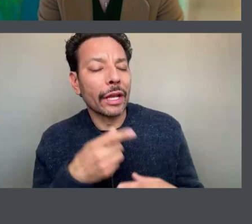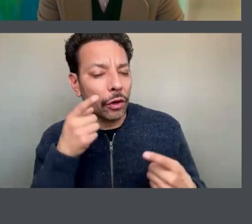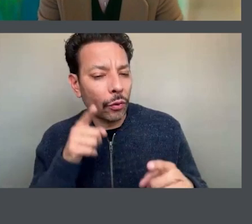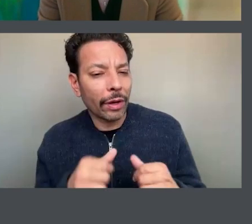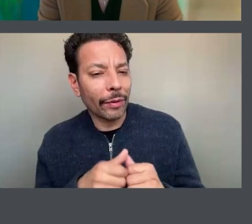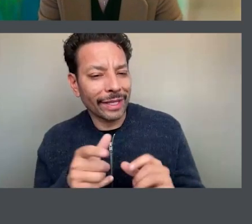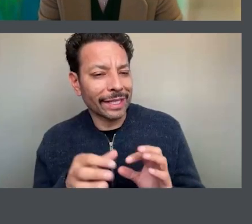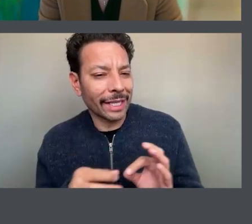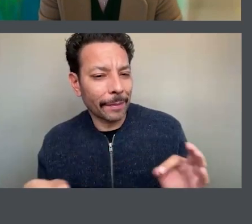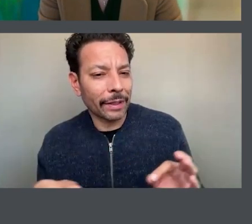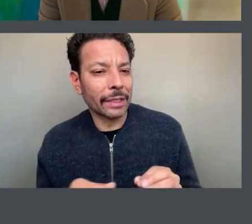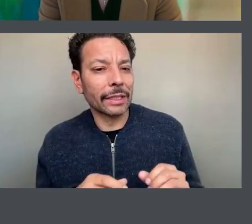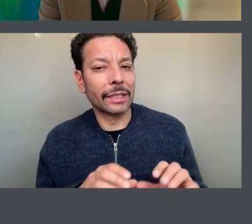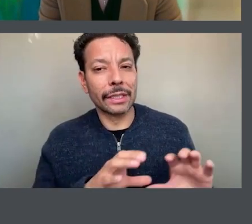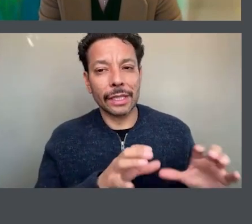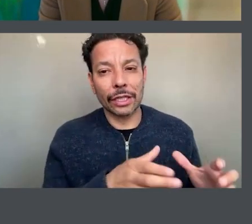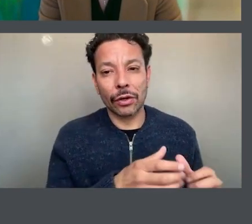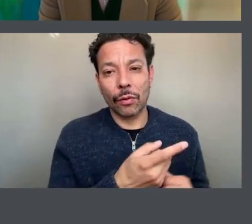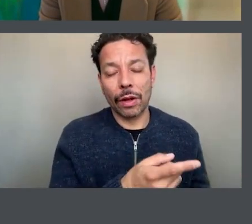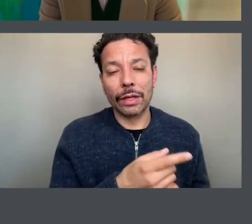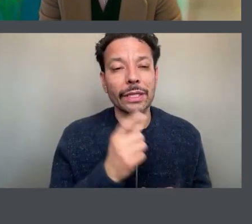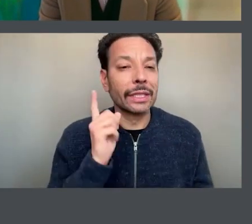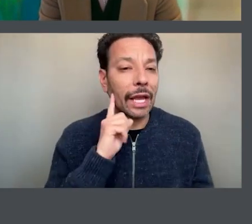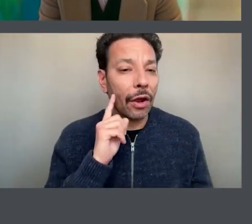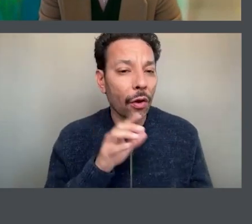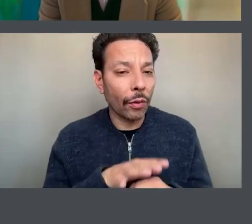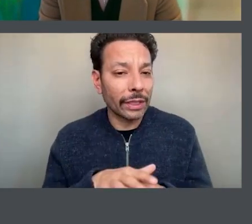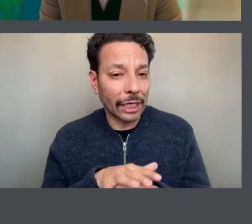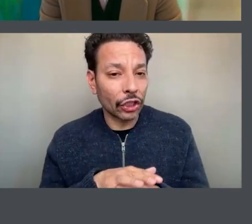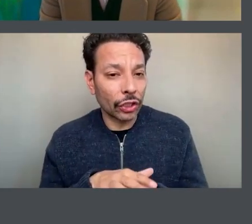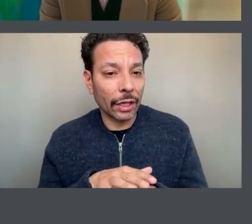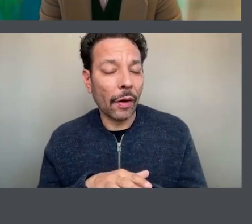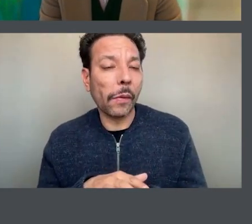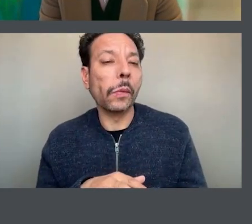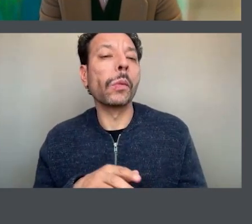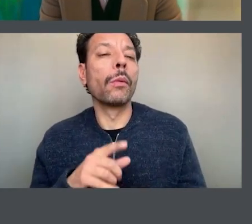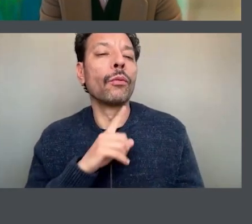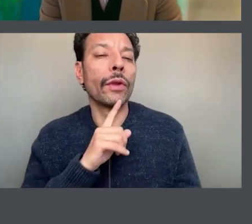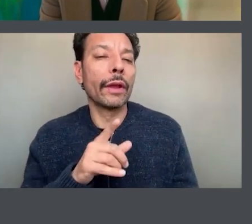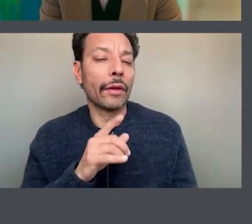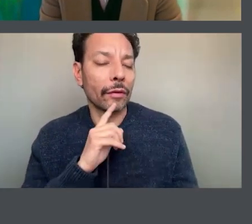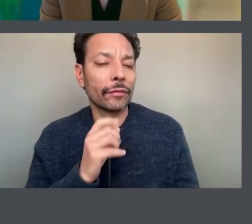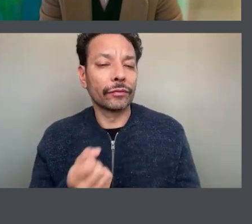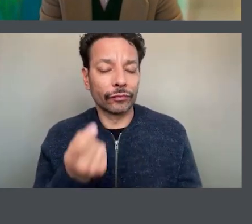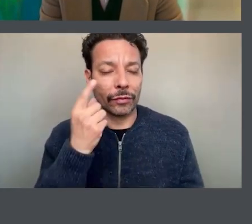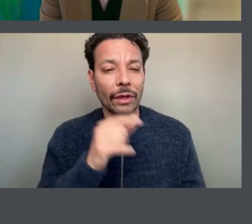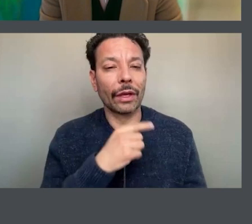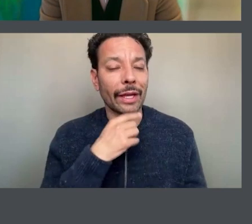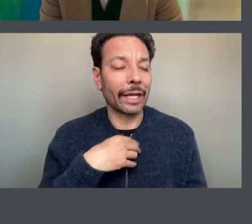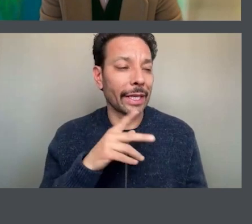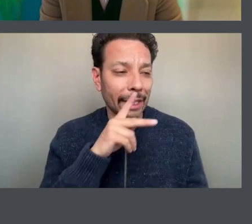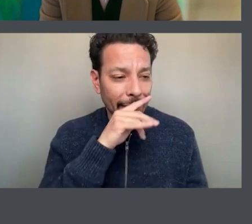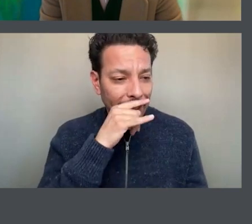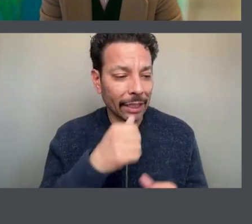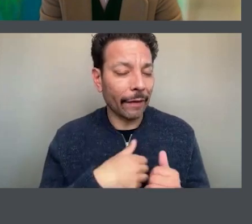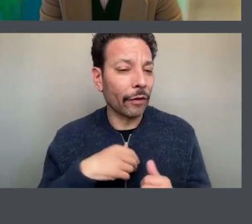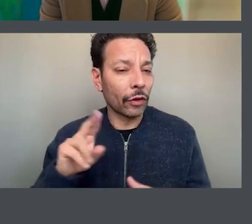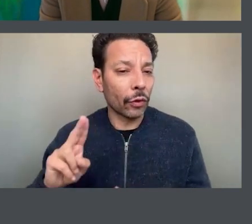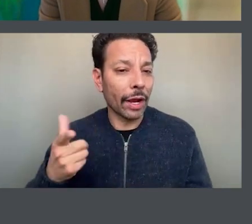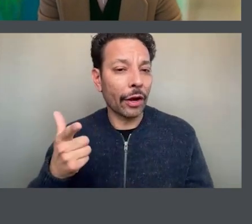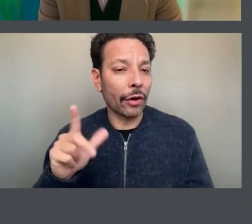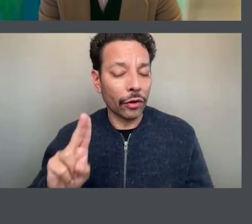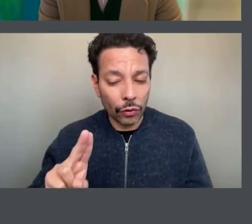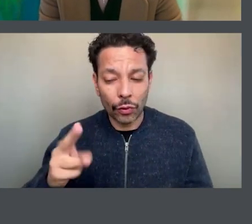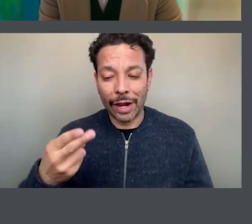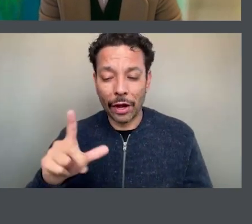statements. Section 1, sound localization, of course, something that is very relevant for kids with unilateral hearing loss because it can be